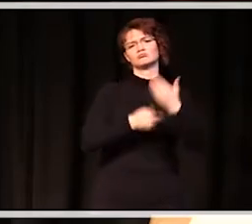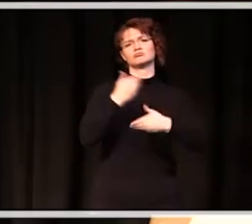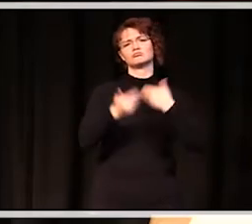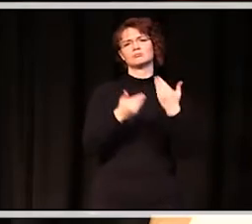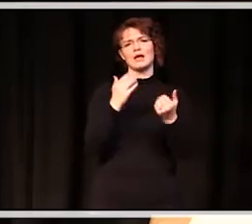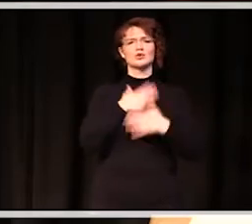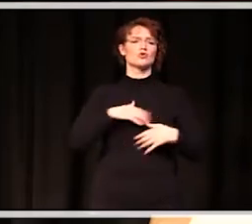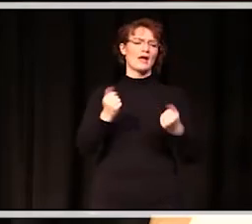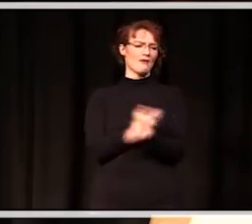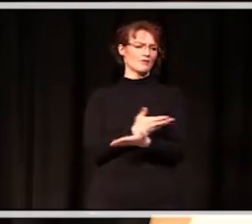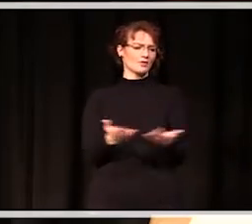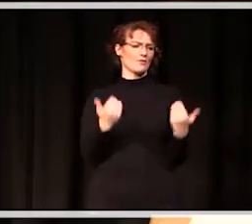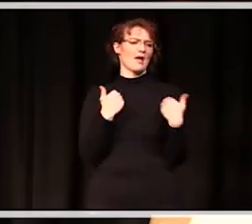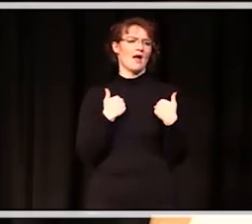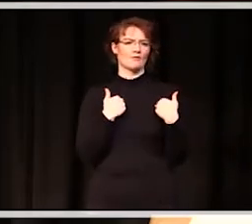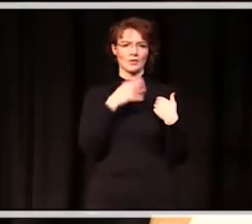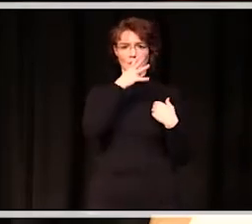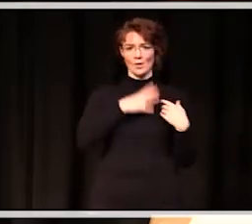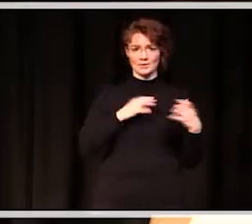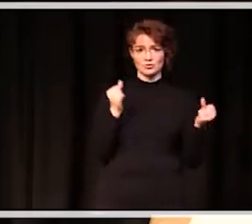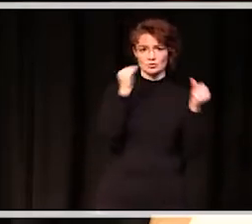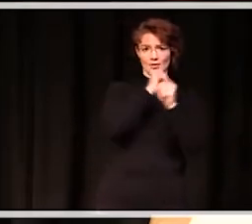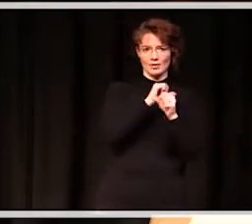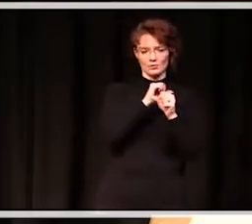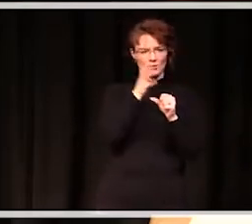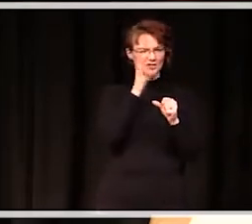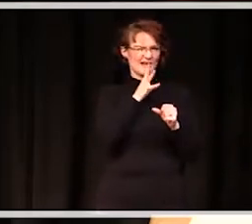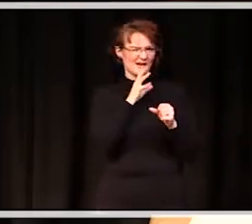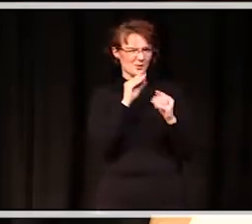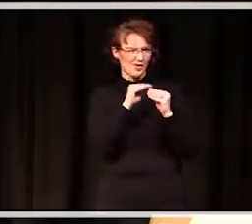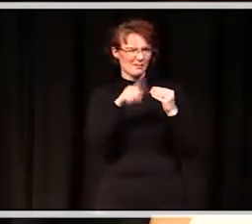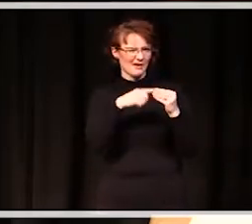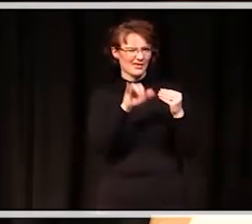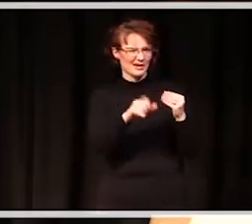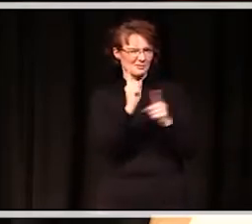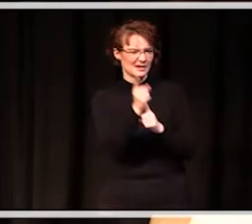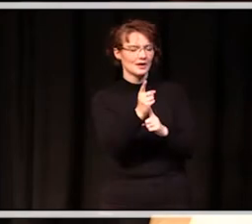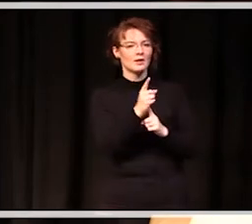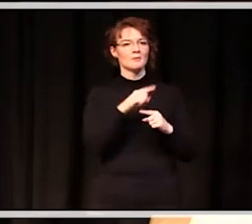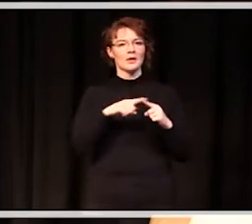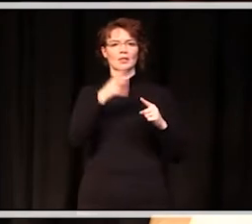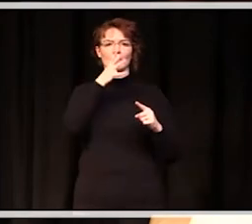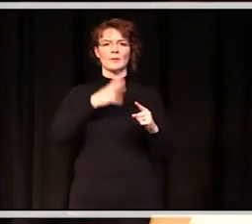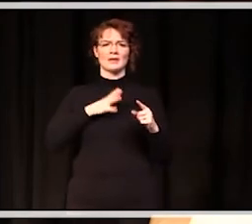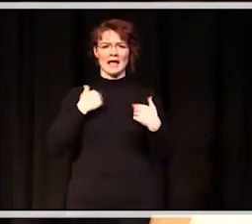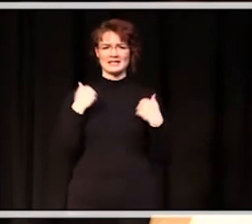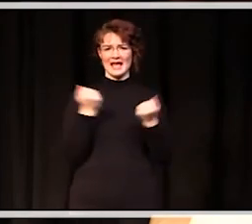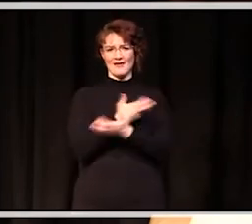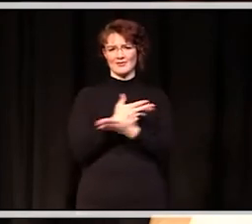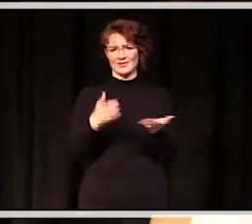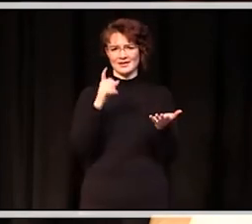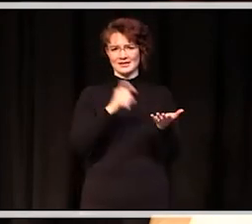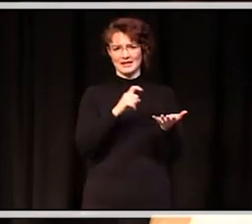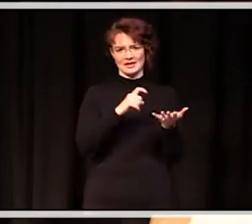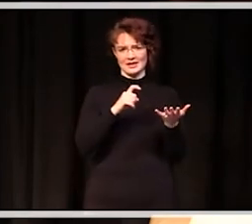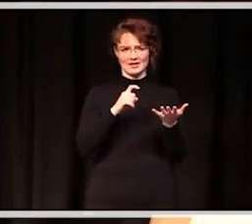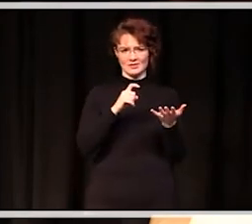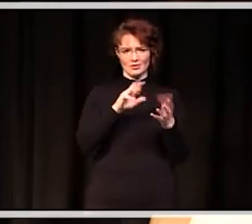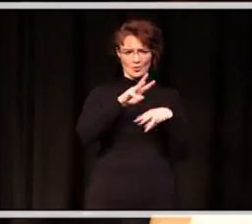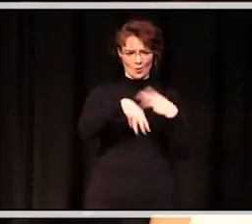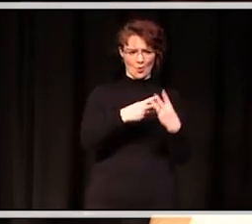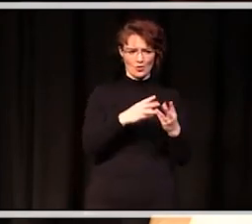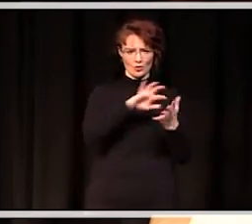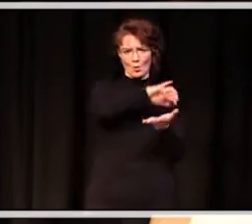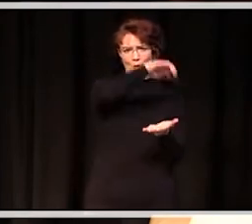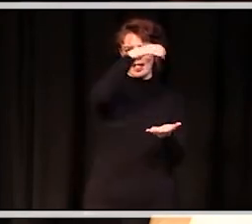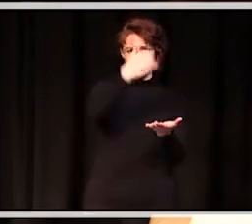is. And she's drunk. We'll talk about what that means. But she's got everything. And friends, this lie is